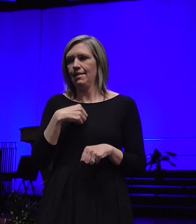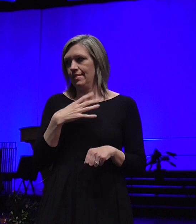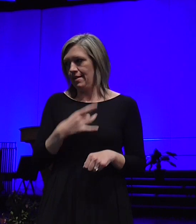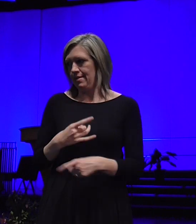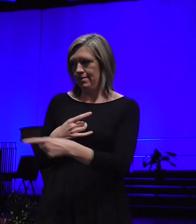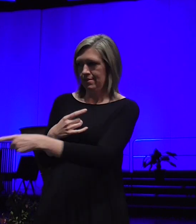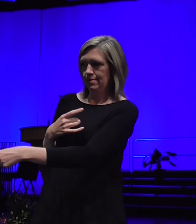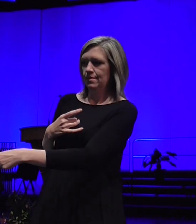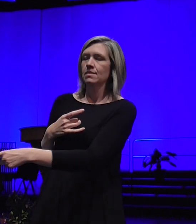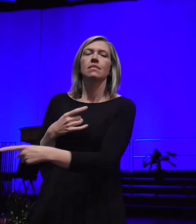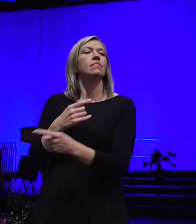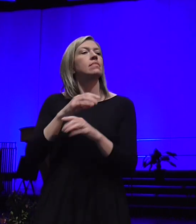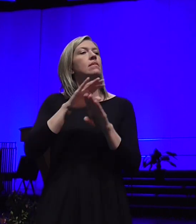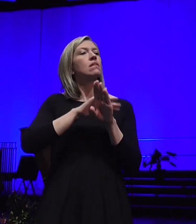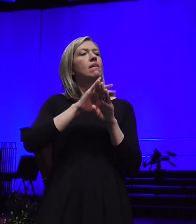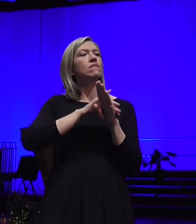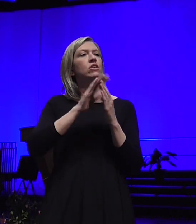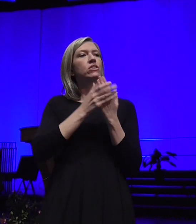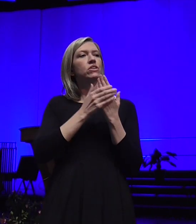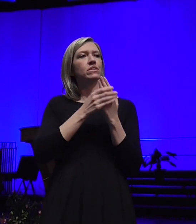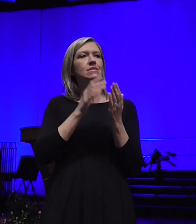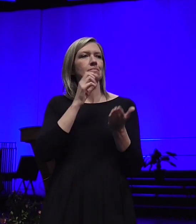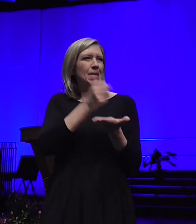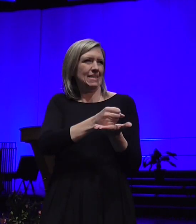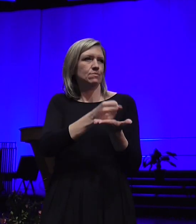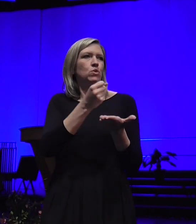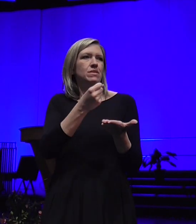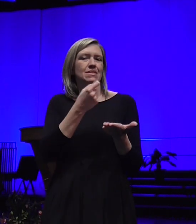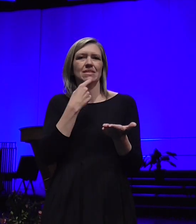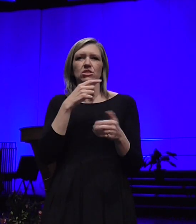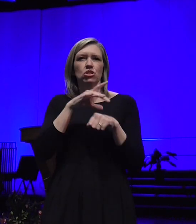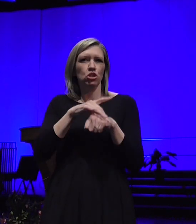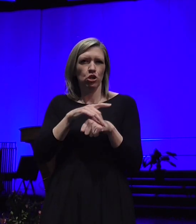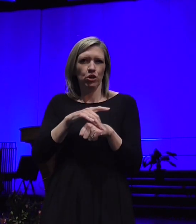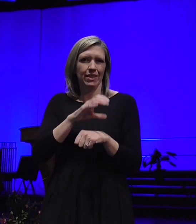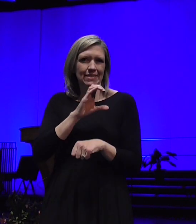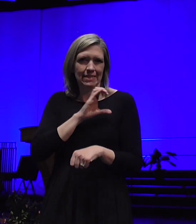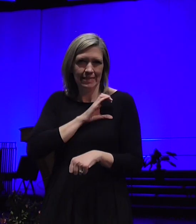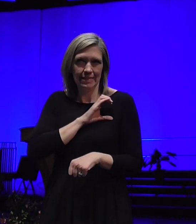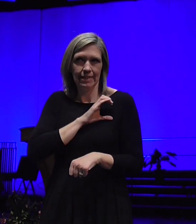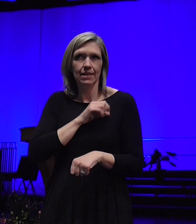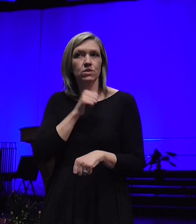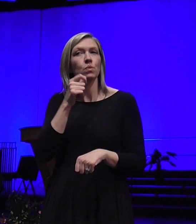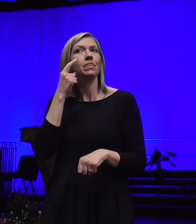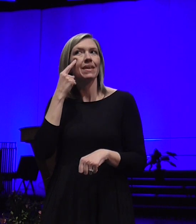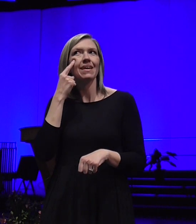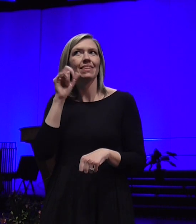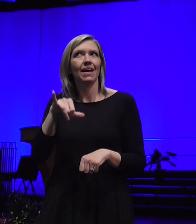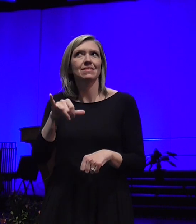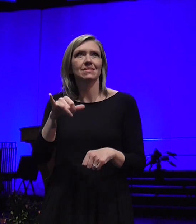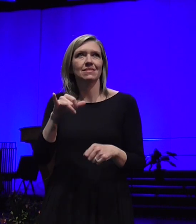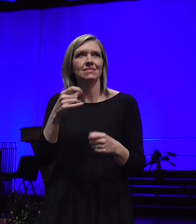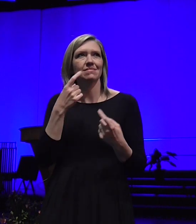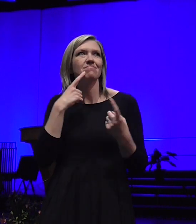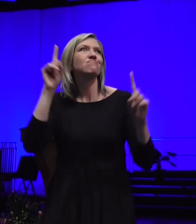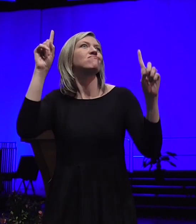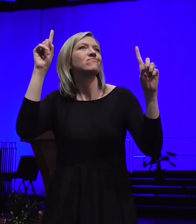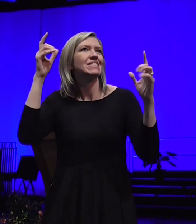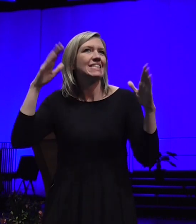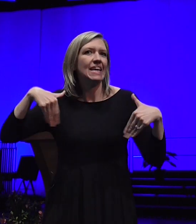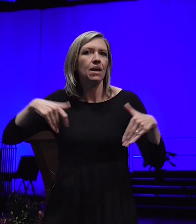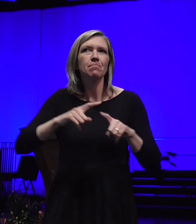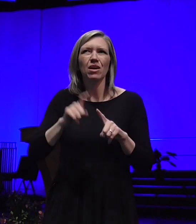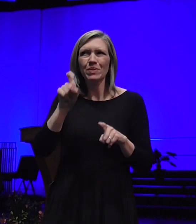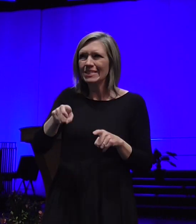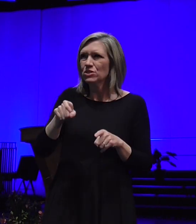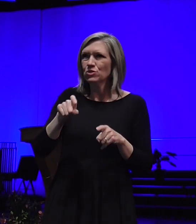a passport. All it says on it is Earth Citizen. I don't think we're quite there yet, but I think we got to start